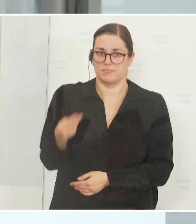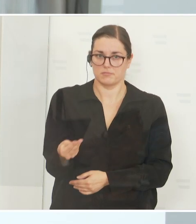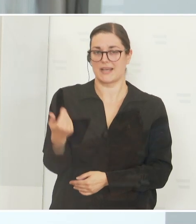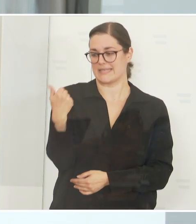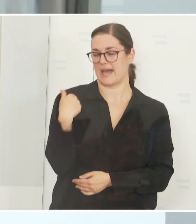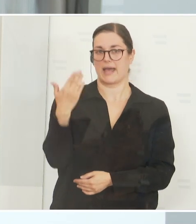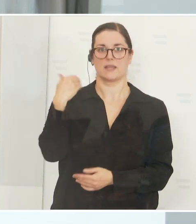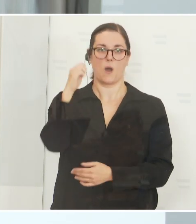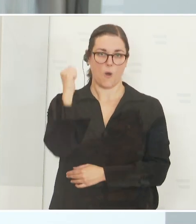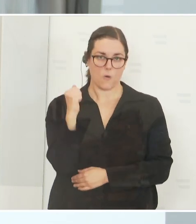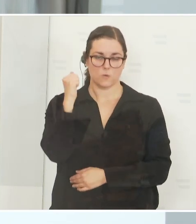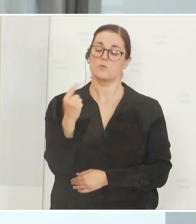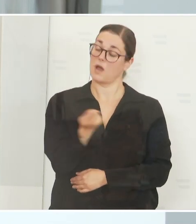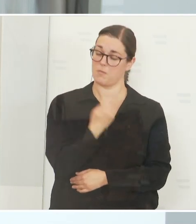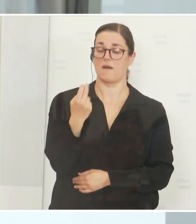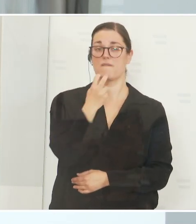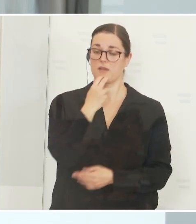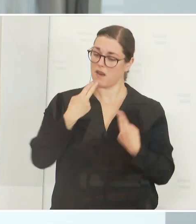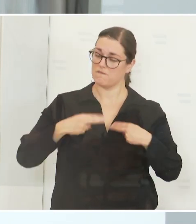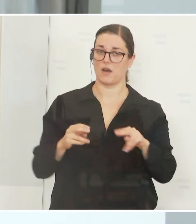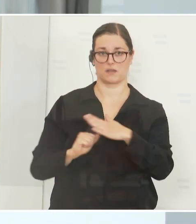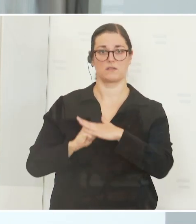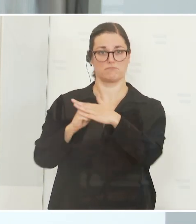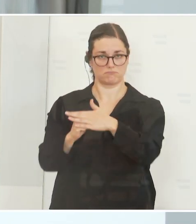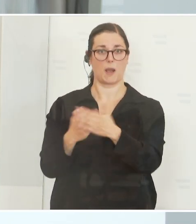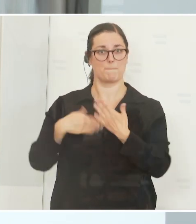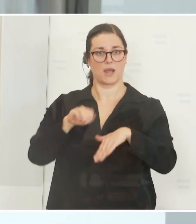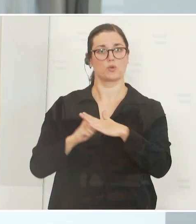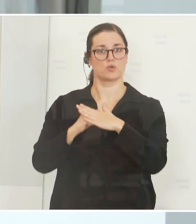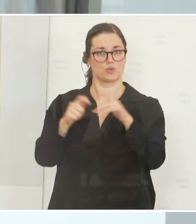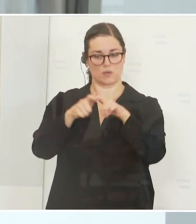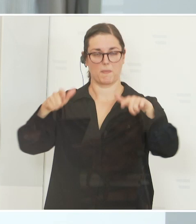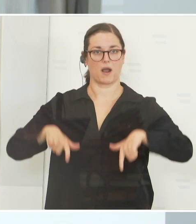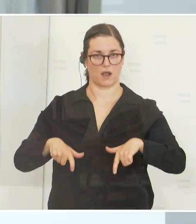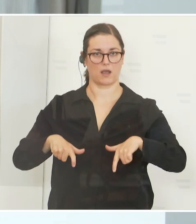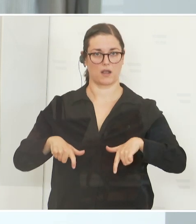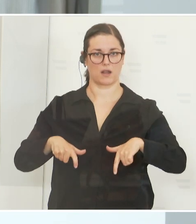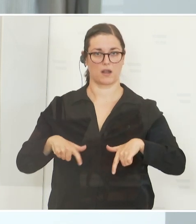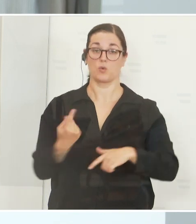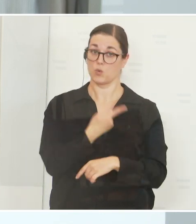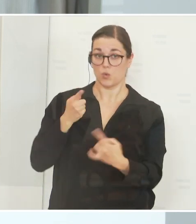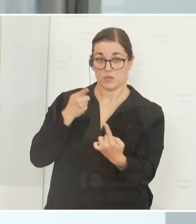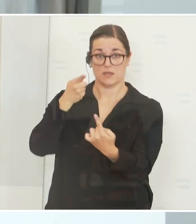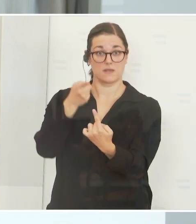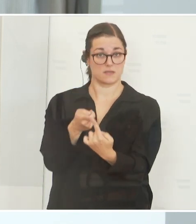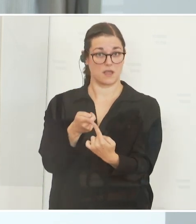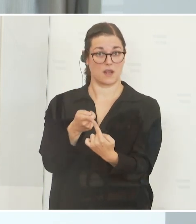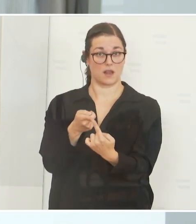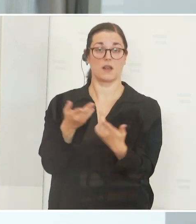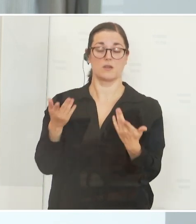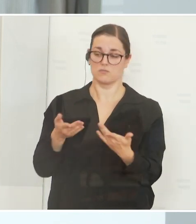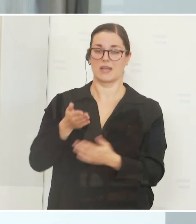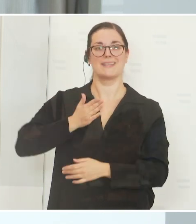and we are preparing further assistance packages. Our aim is to provide targeted support to the